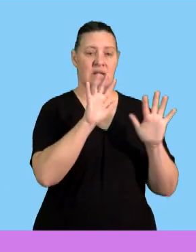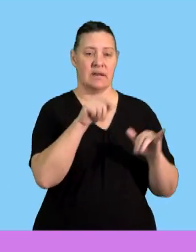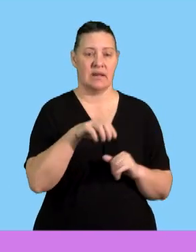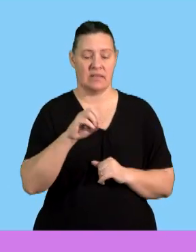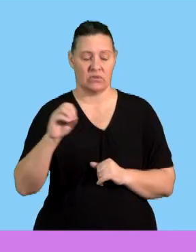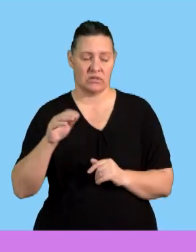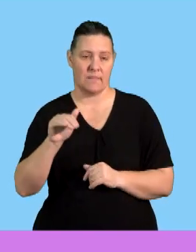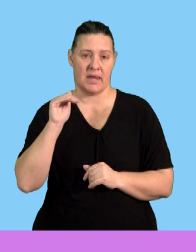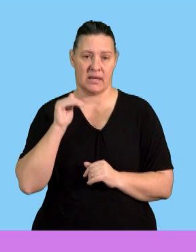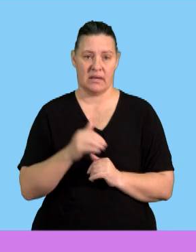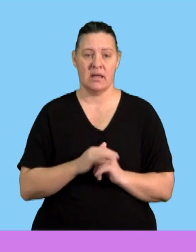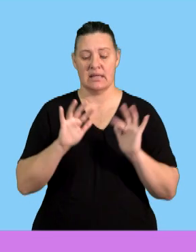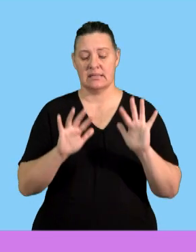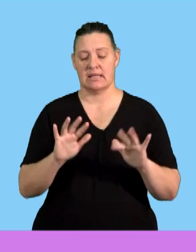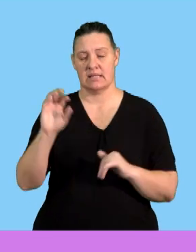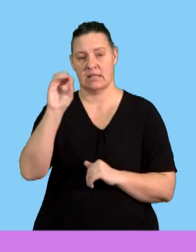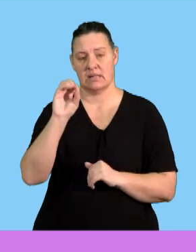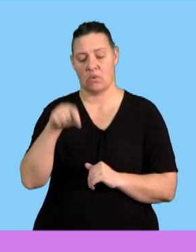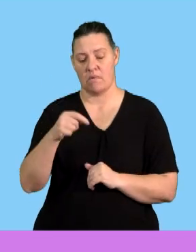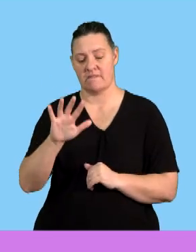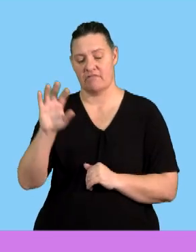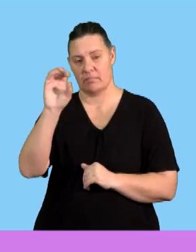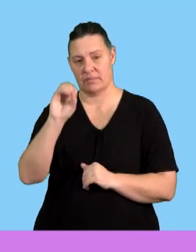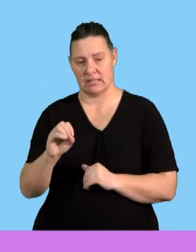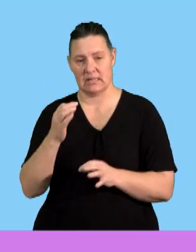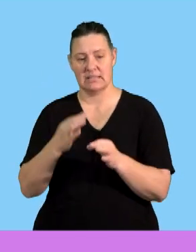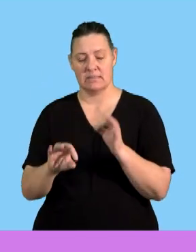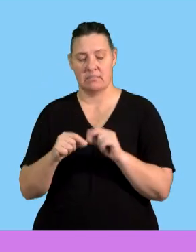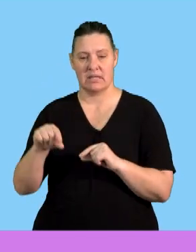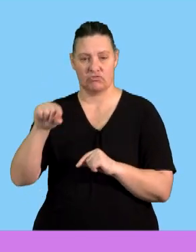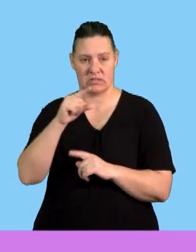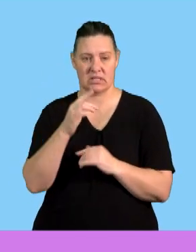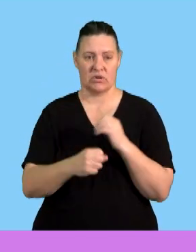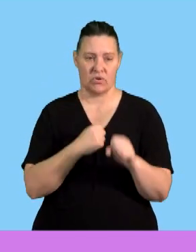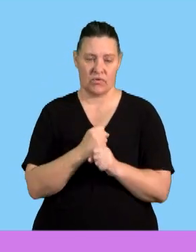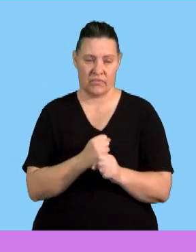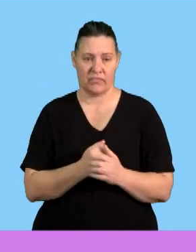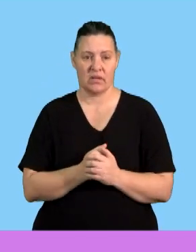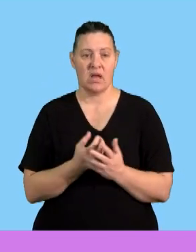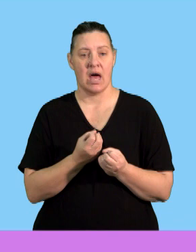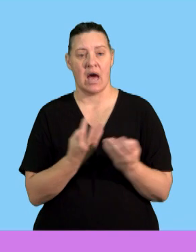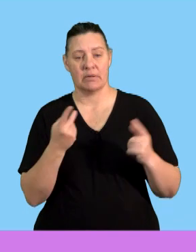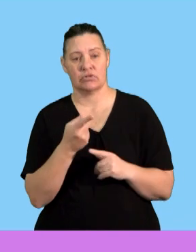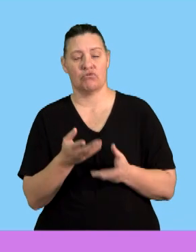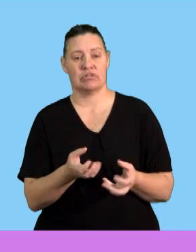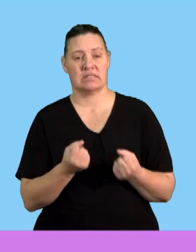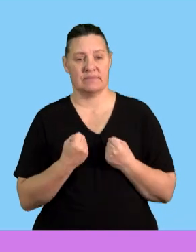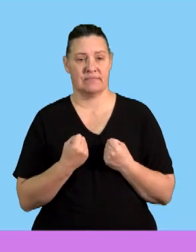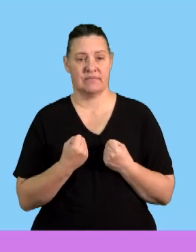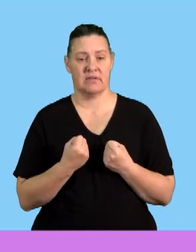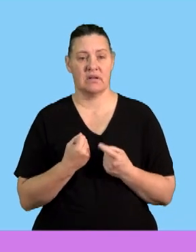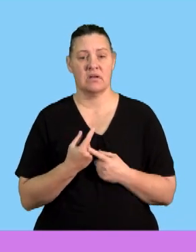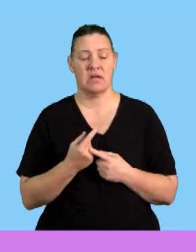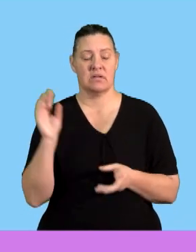a bank at 10.5% simple interest per year. How much will she receive